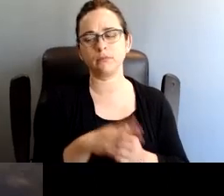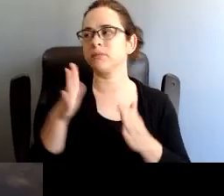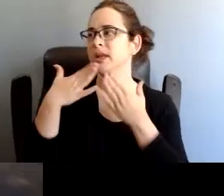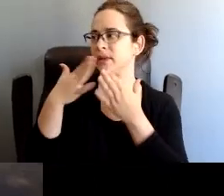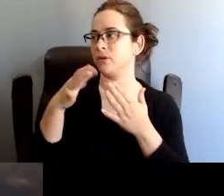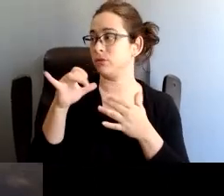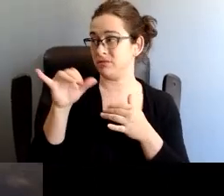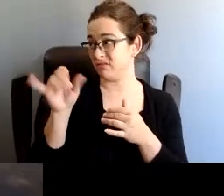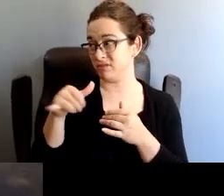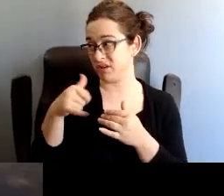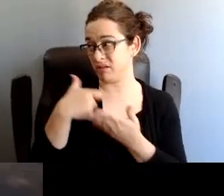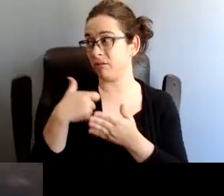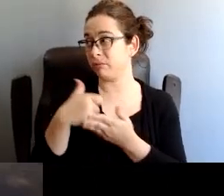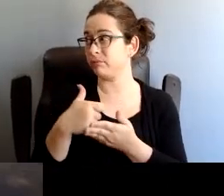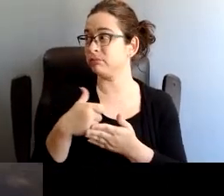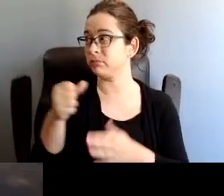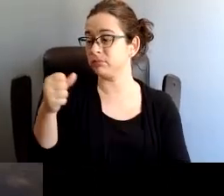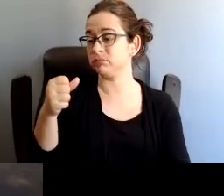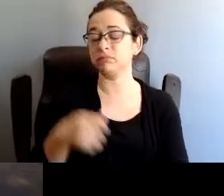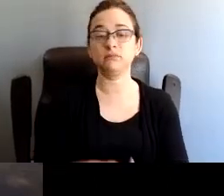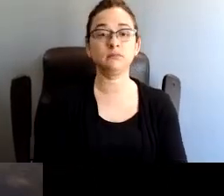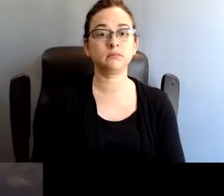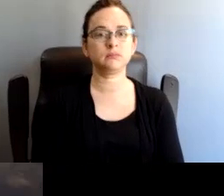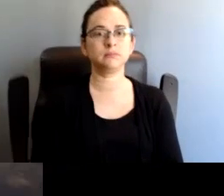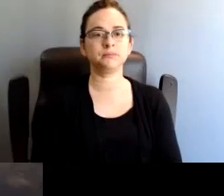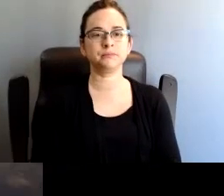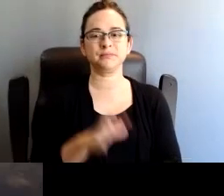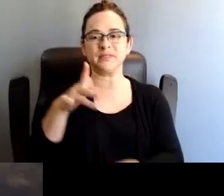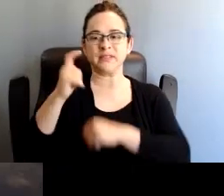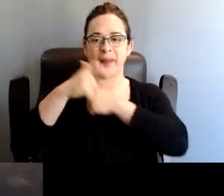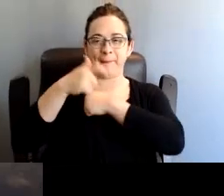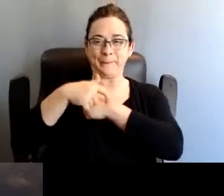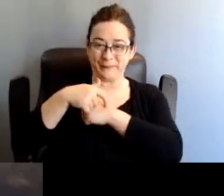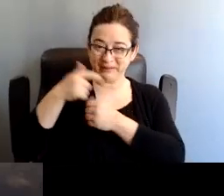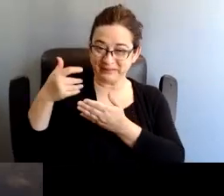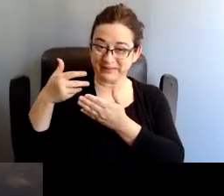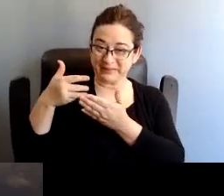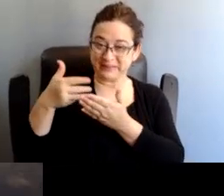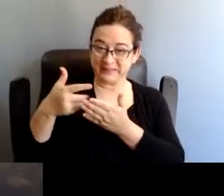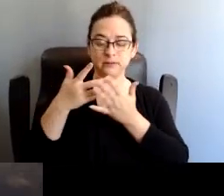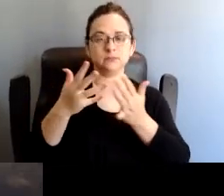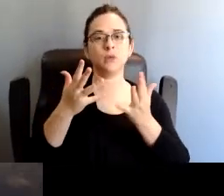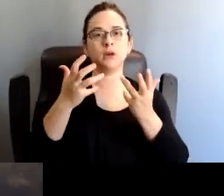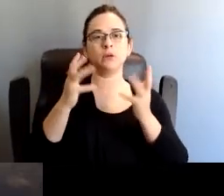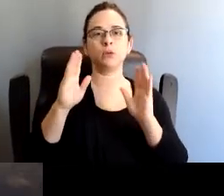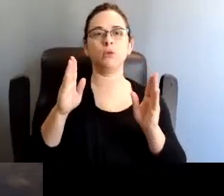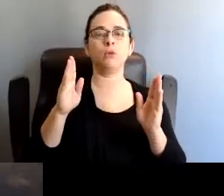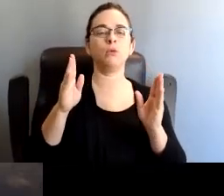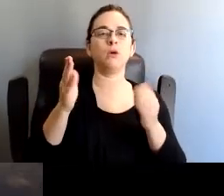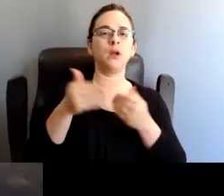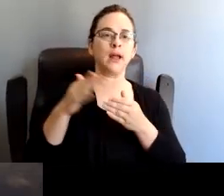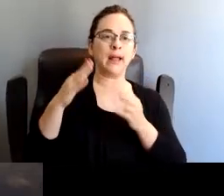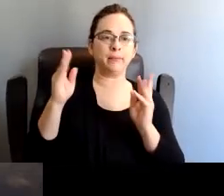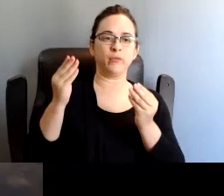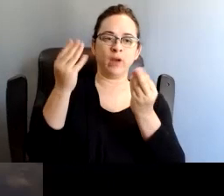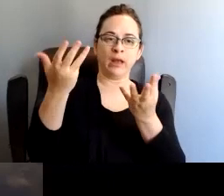This is helpful. This is helpful. We're running out of time, so I wanted to offer an opportunity, which is completely optional, just